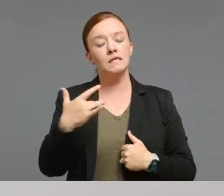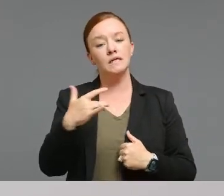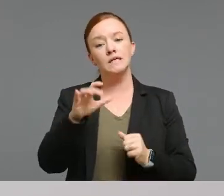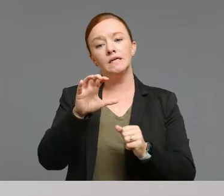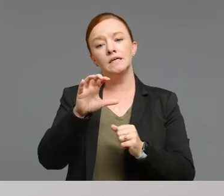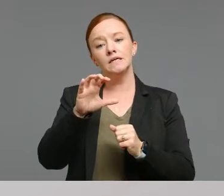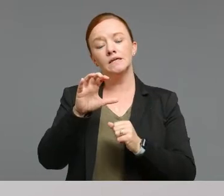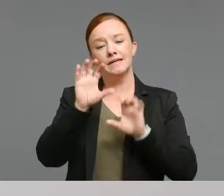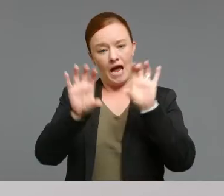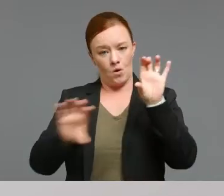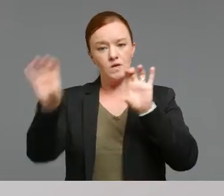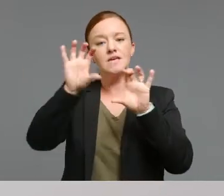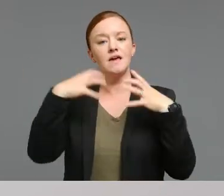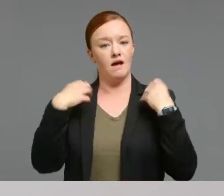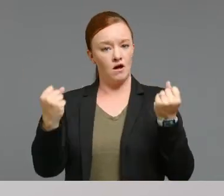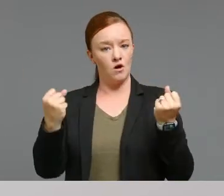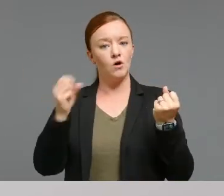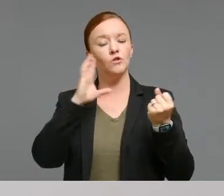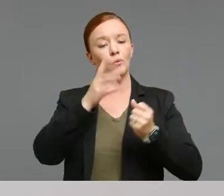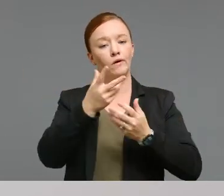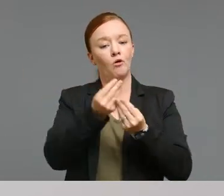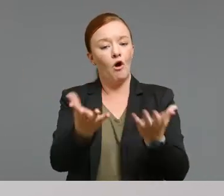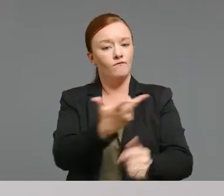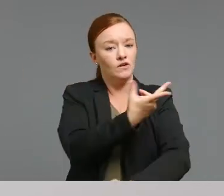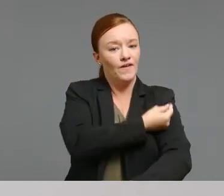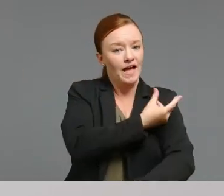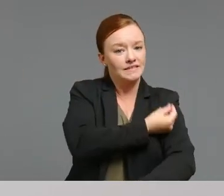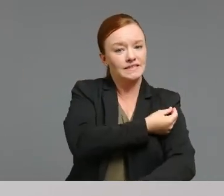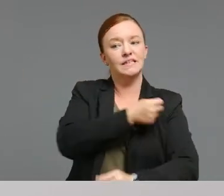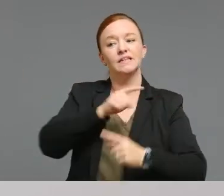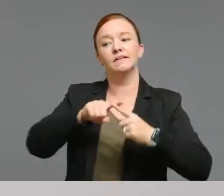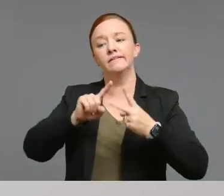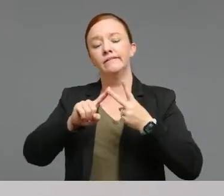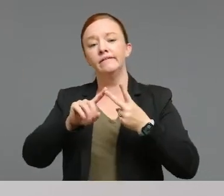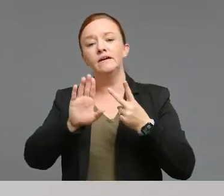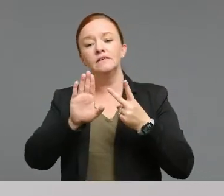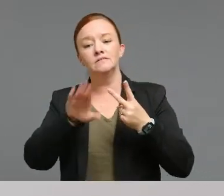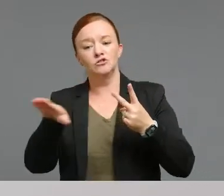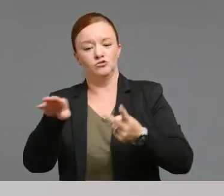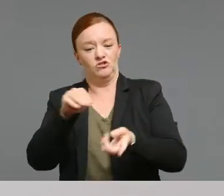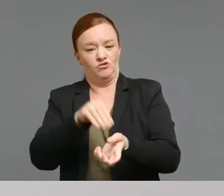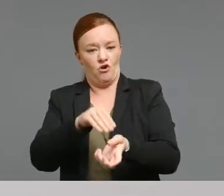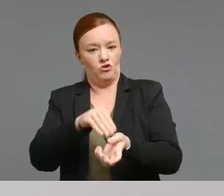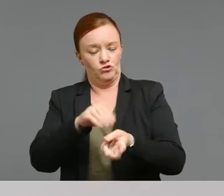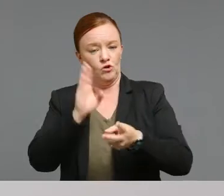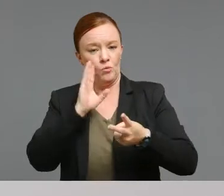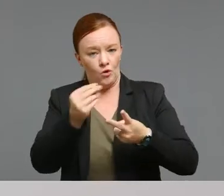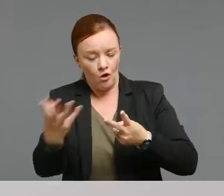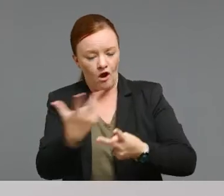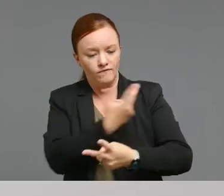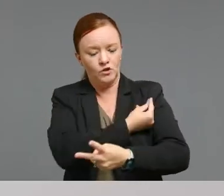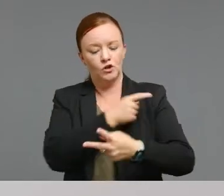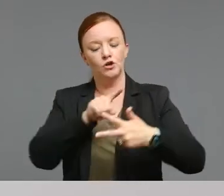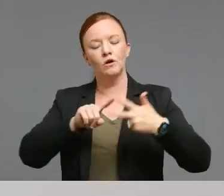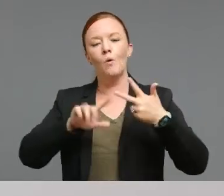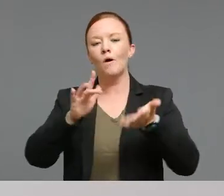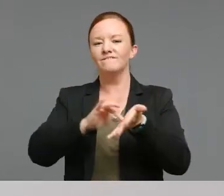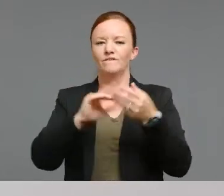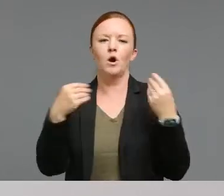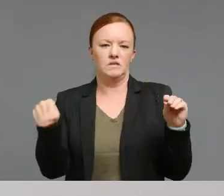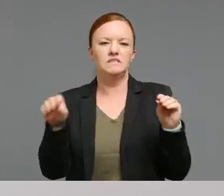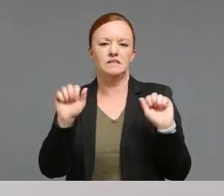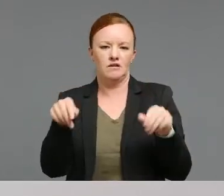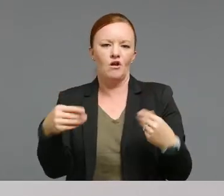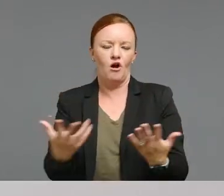health departments, childhood providers, or pharmacies can provide some of those vaccinations as well.